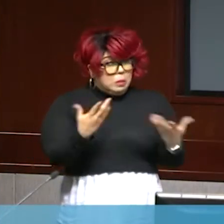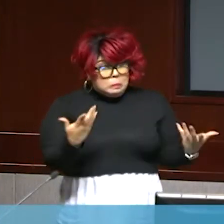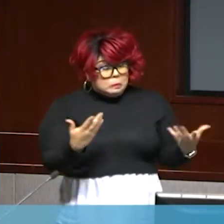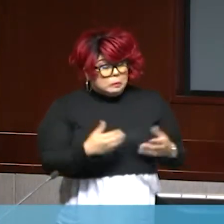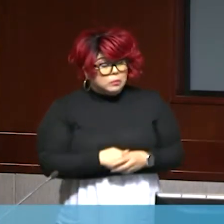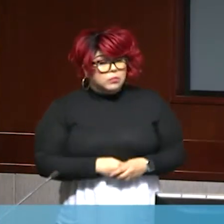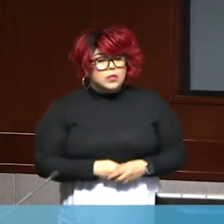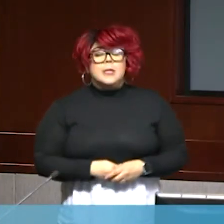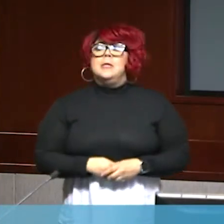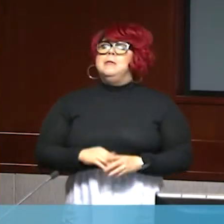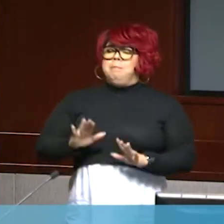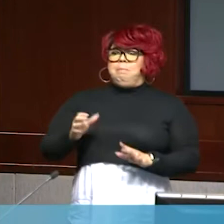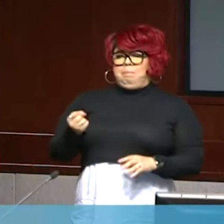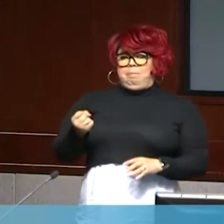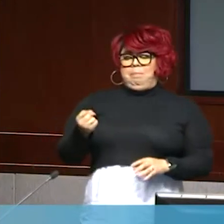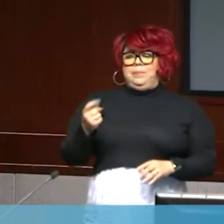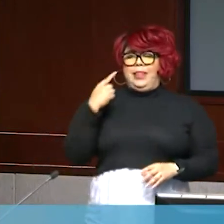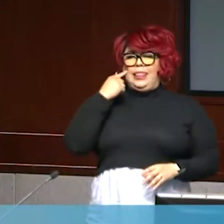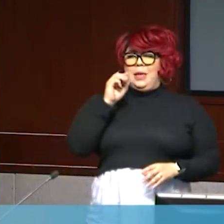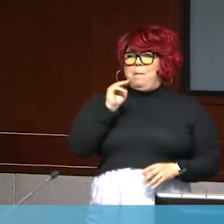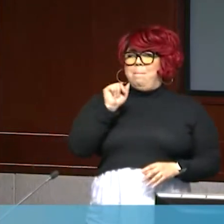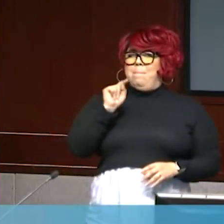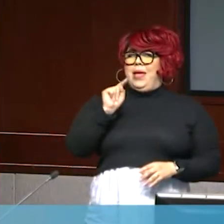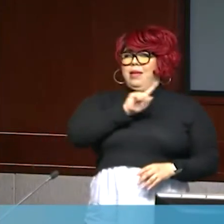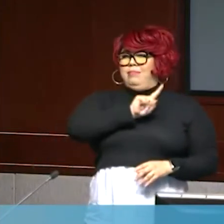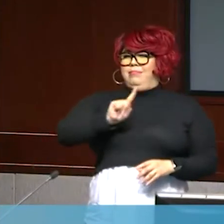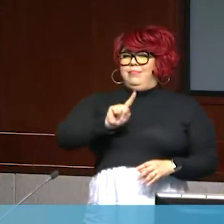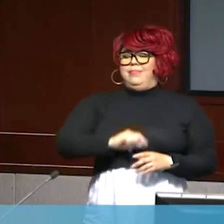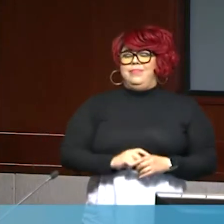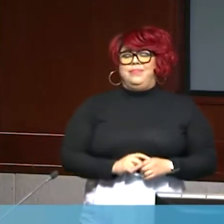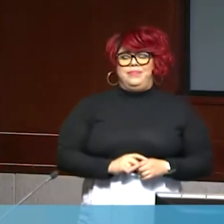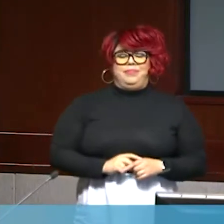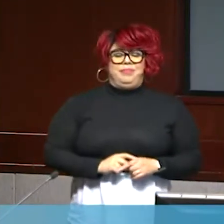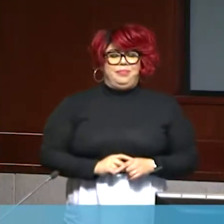Okay, thanks, Tim. I think Matt's going to answer that question as well.